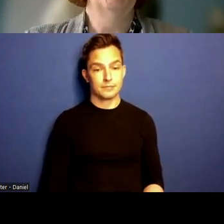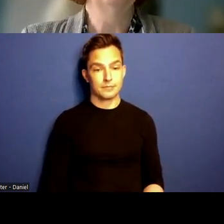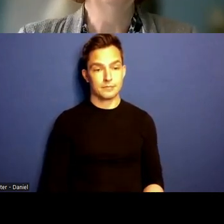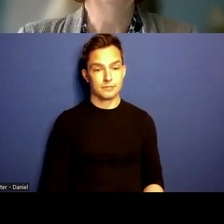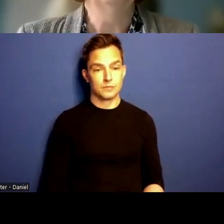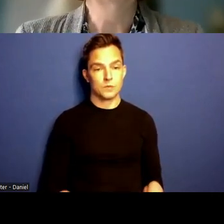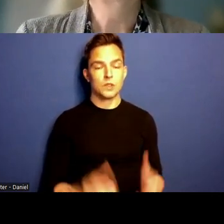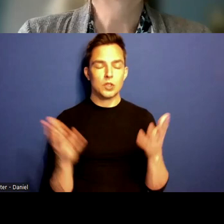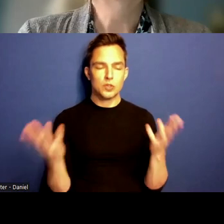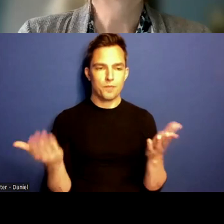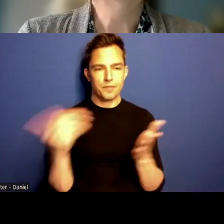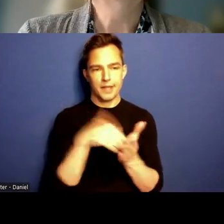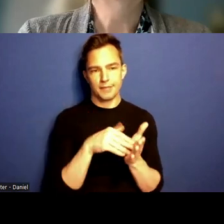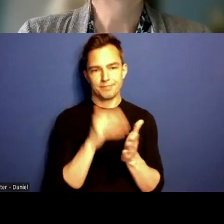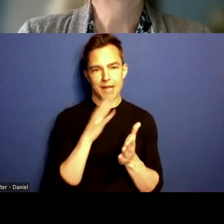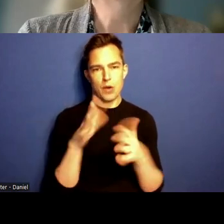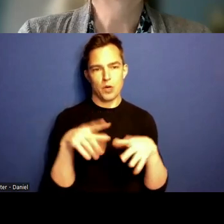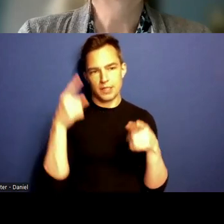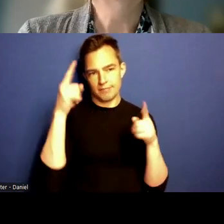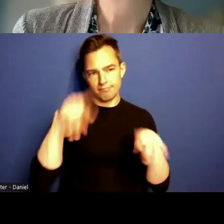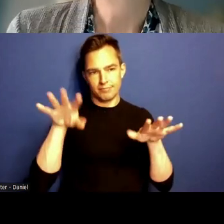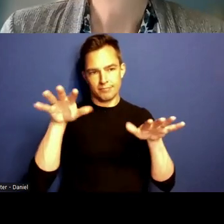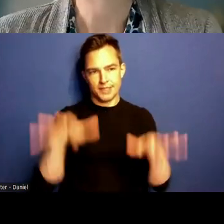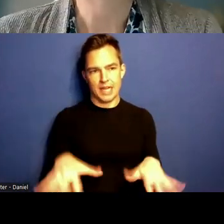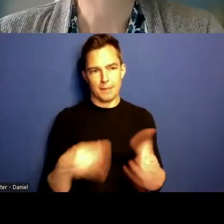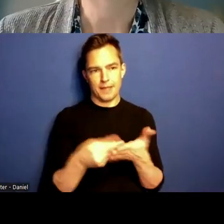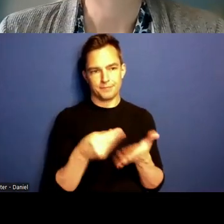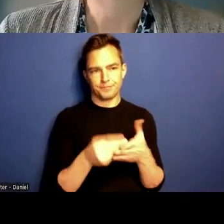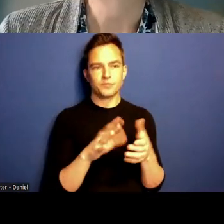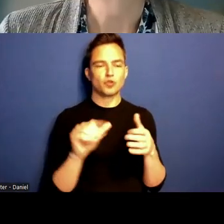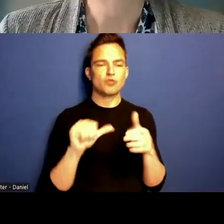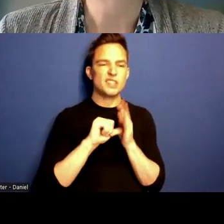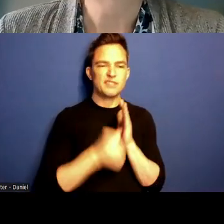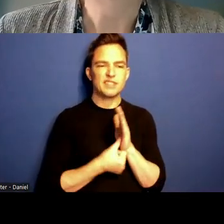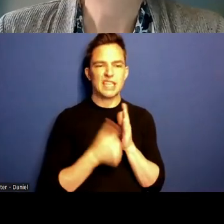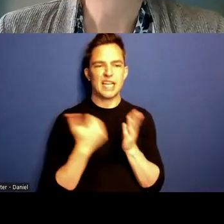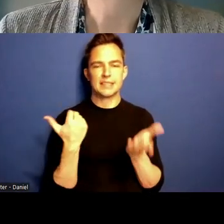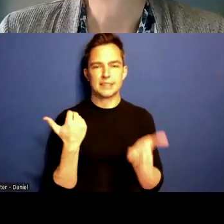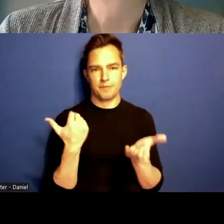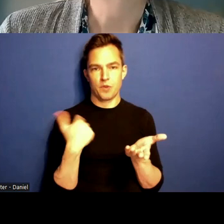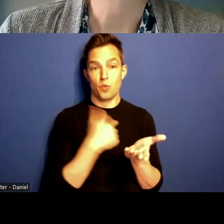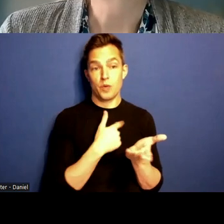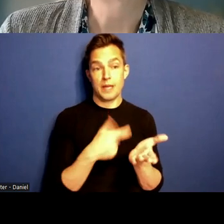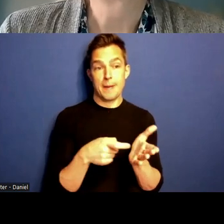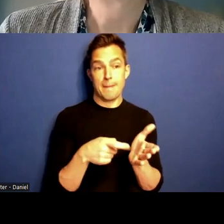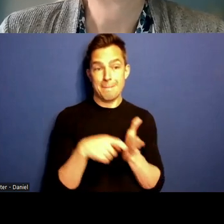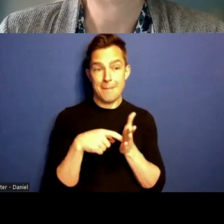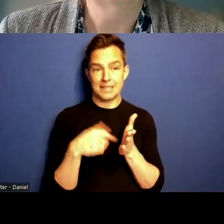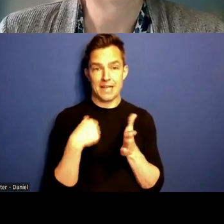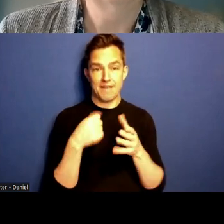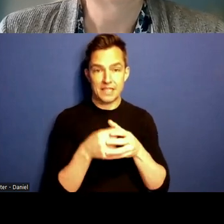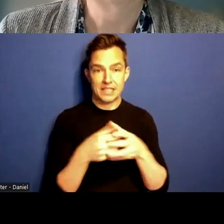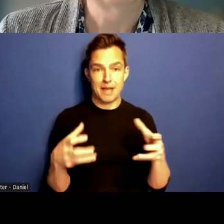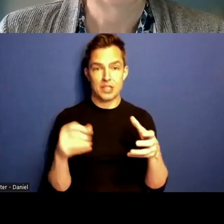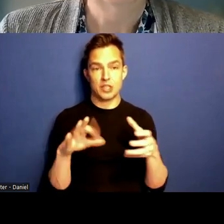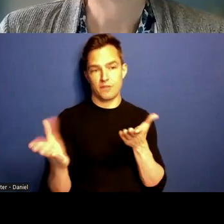So again, our settlement was emphasizing that we must have an expansion of